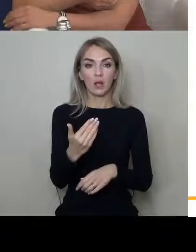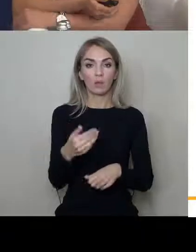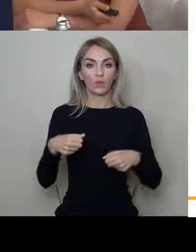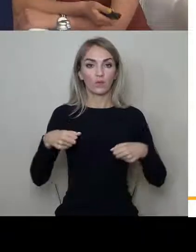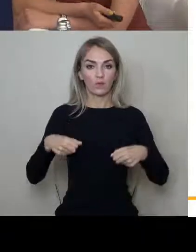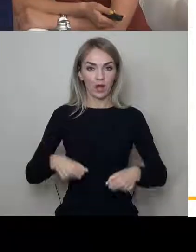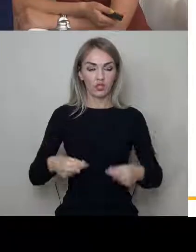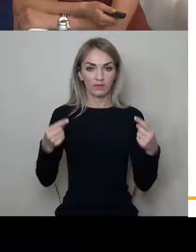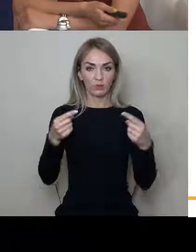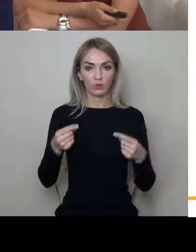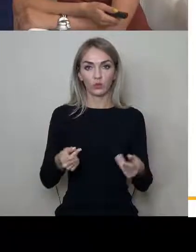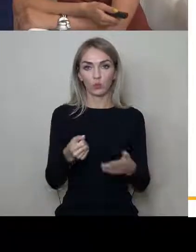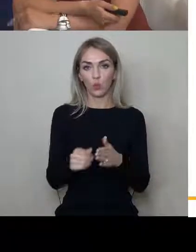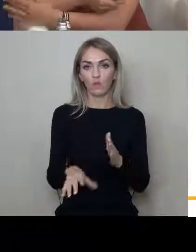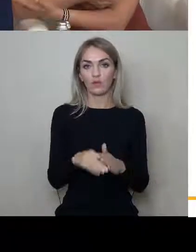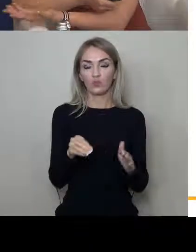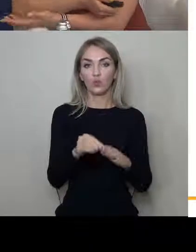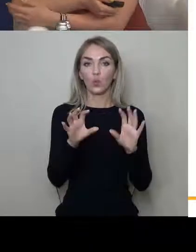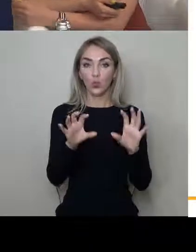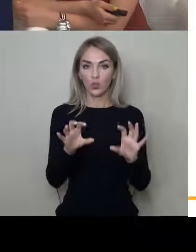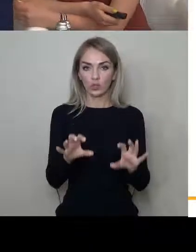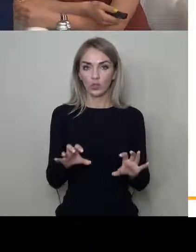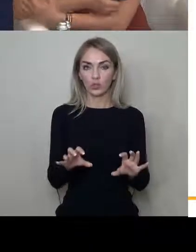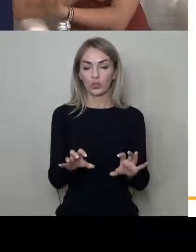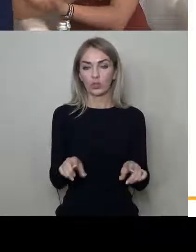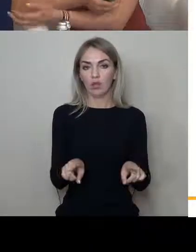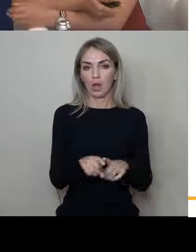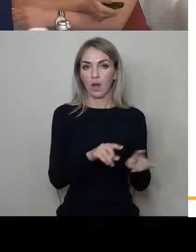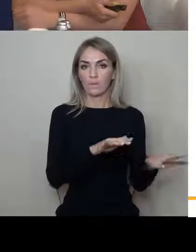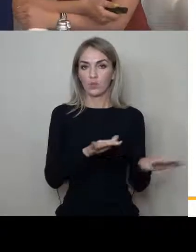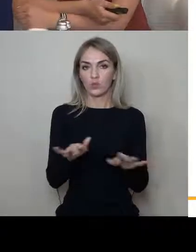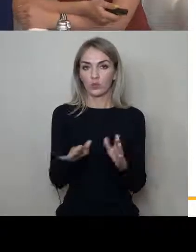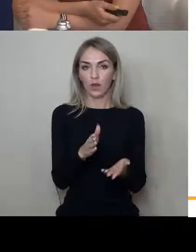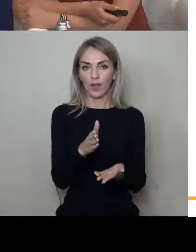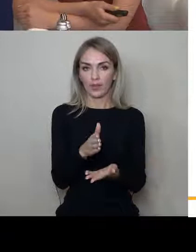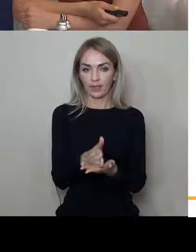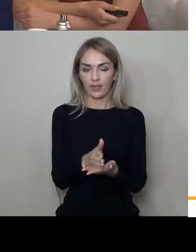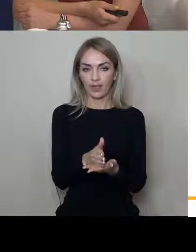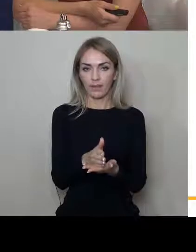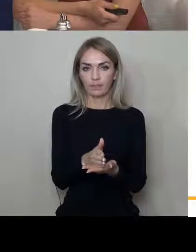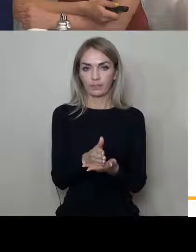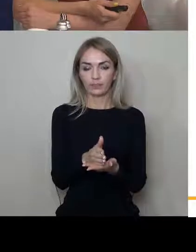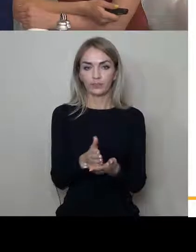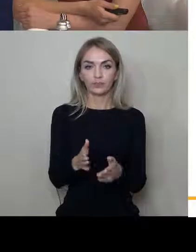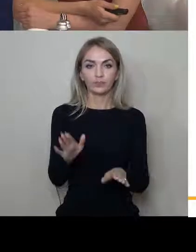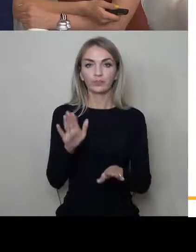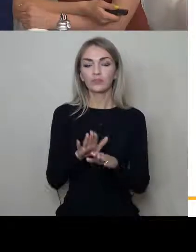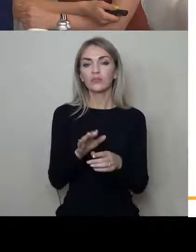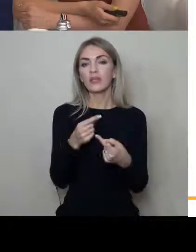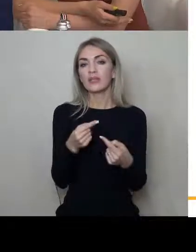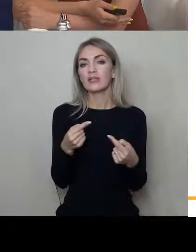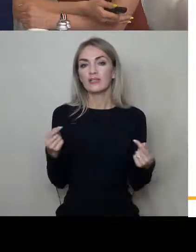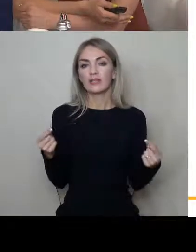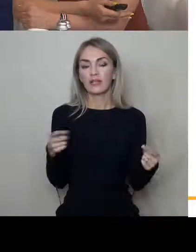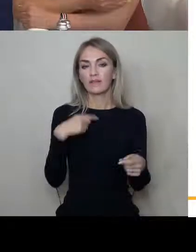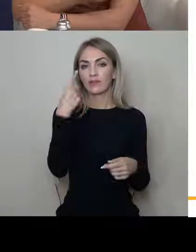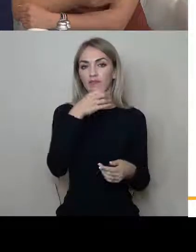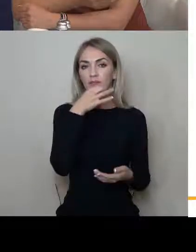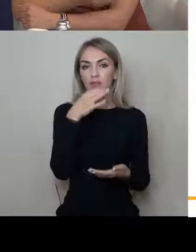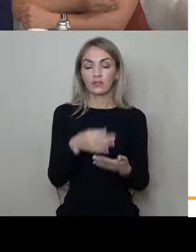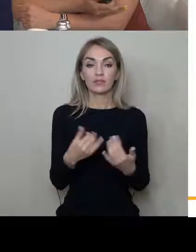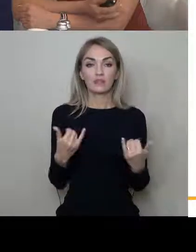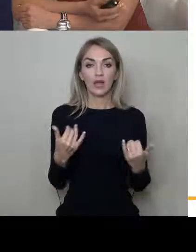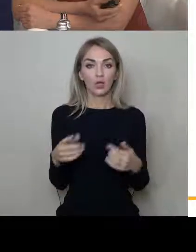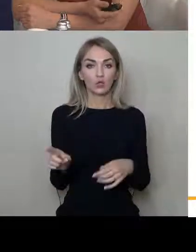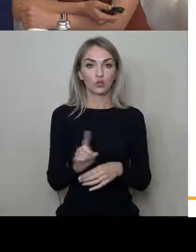about what the sanction would be. Would one's competence be terminated in that case, or all sorts of liability